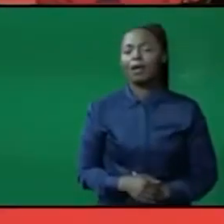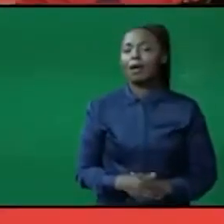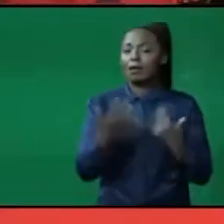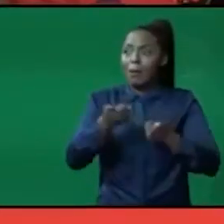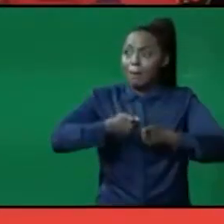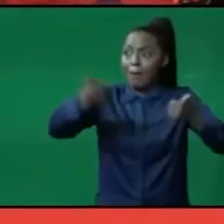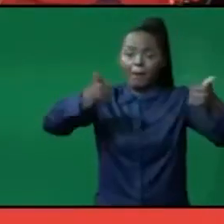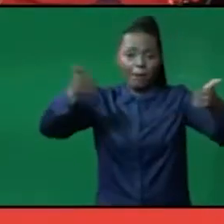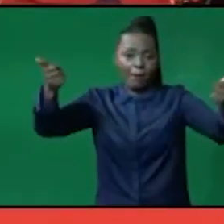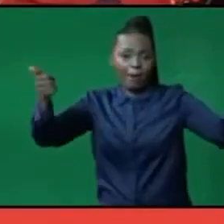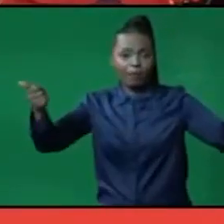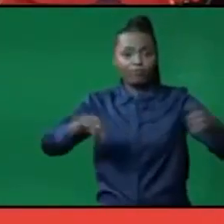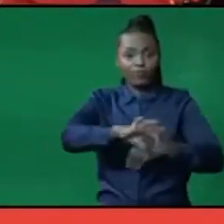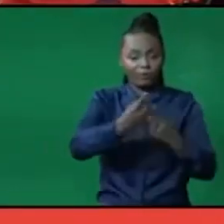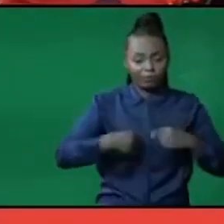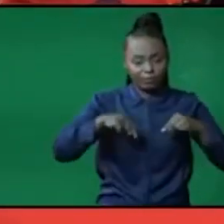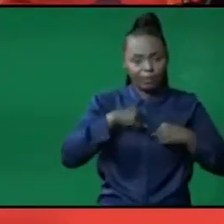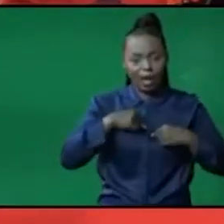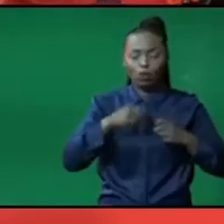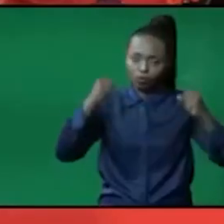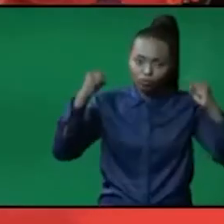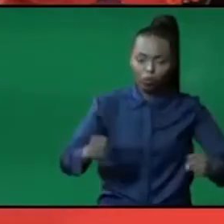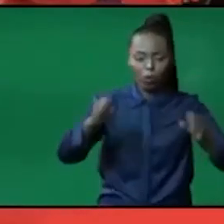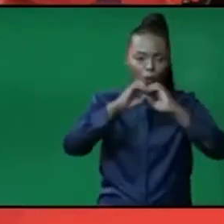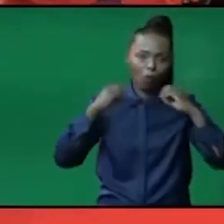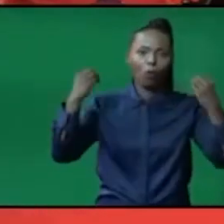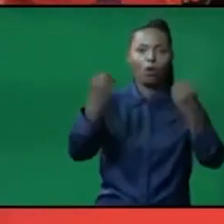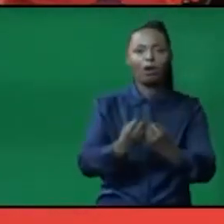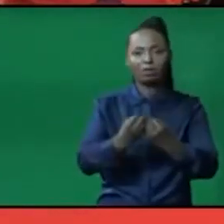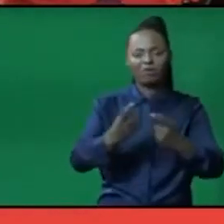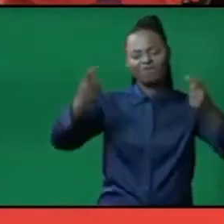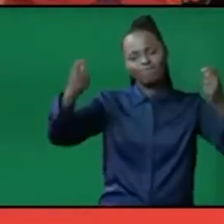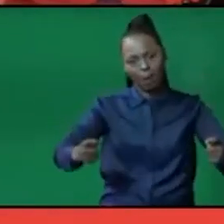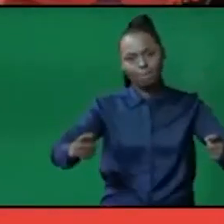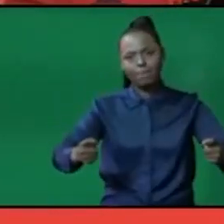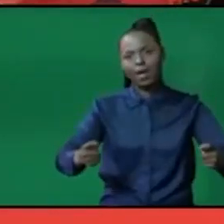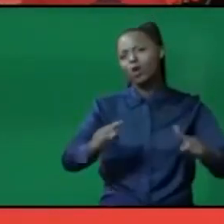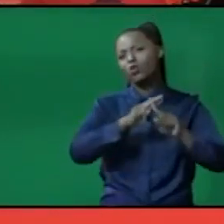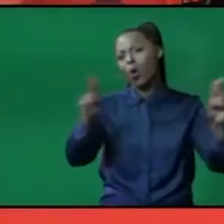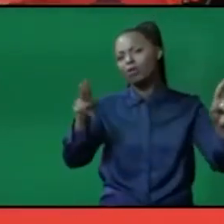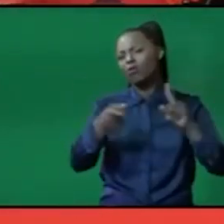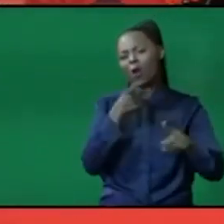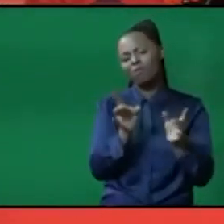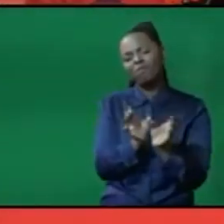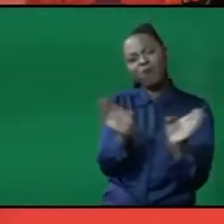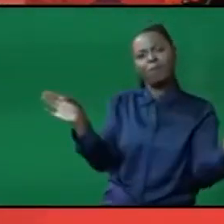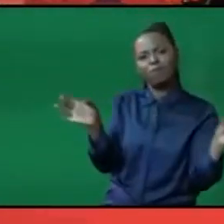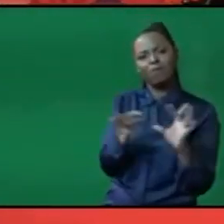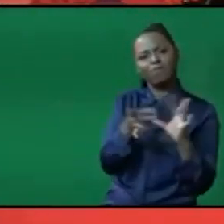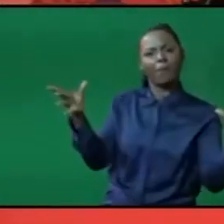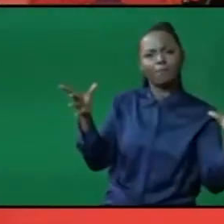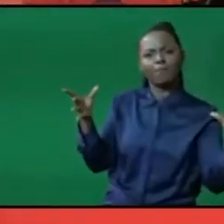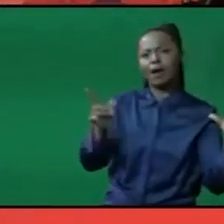build a strong organization, not build out of factionalism. and then